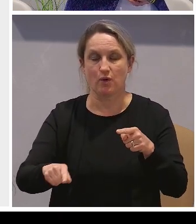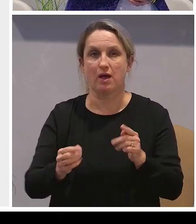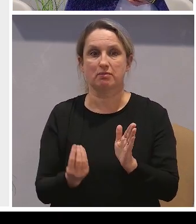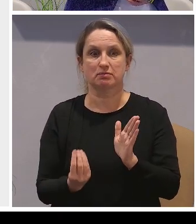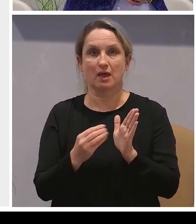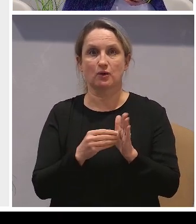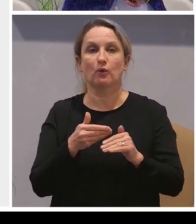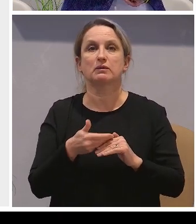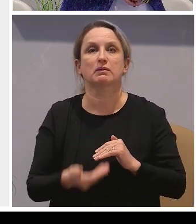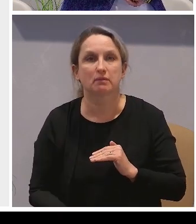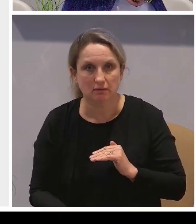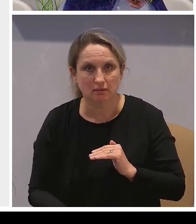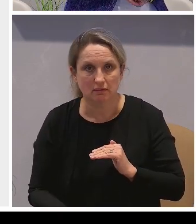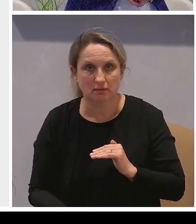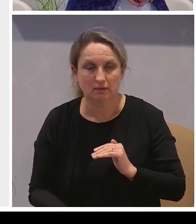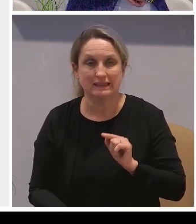patients.